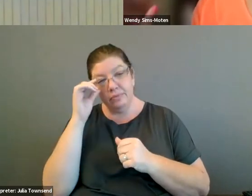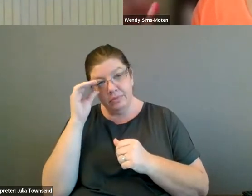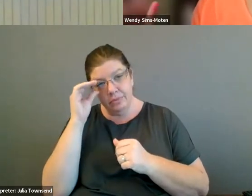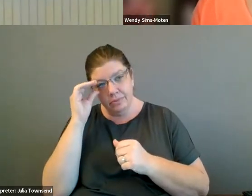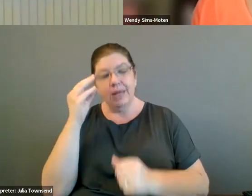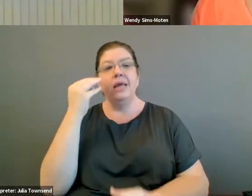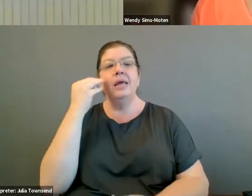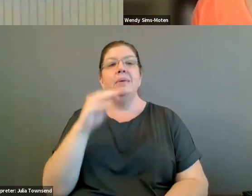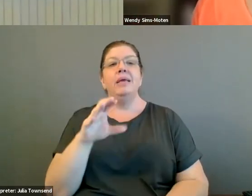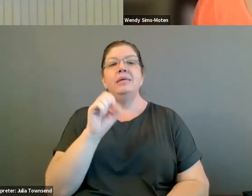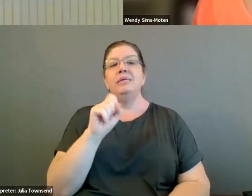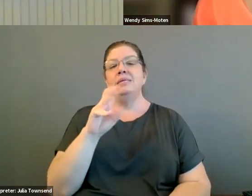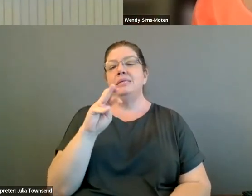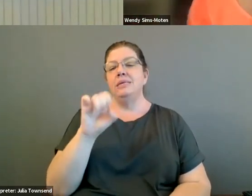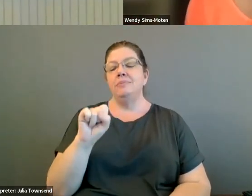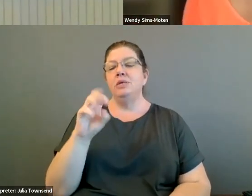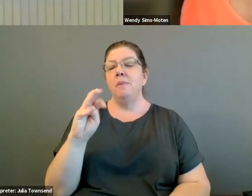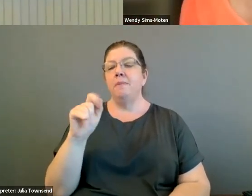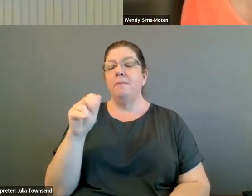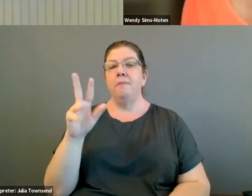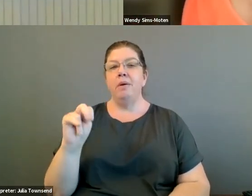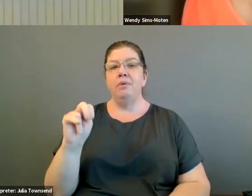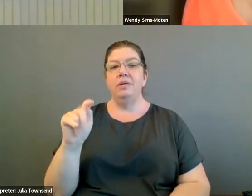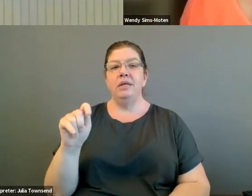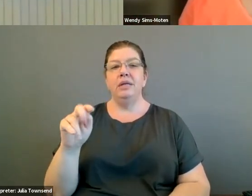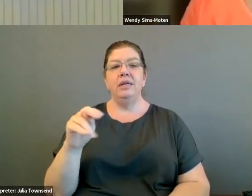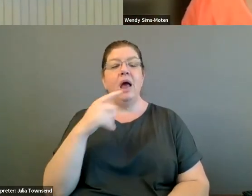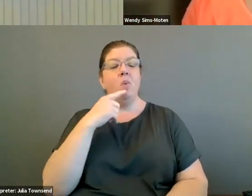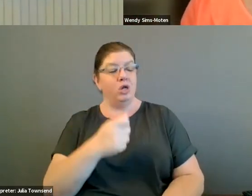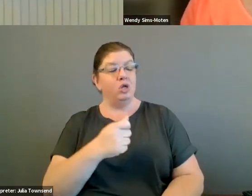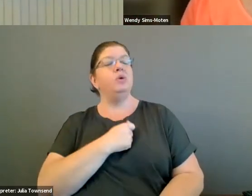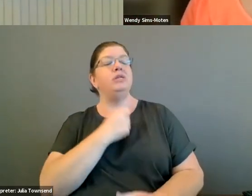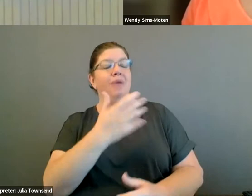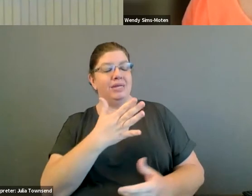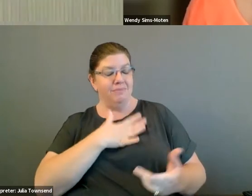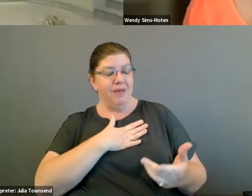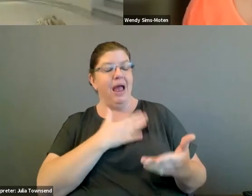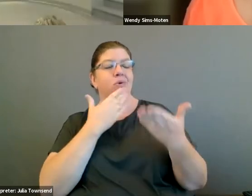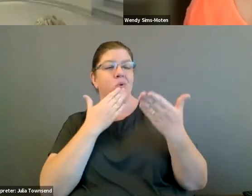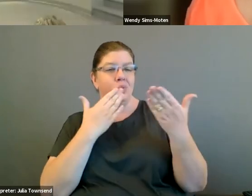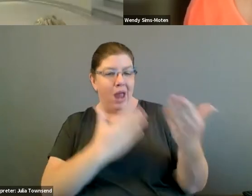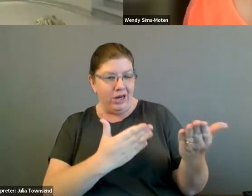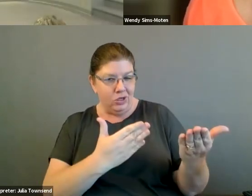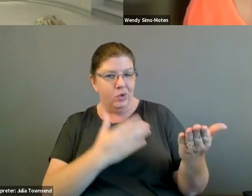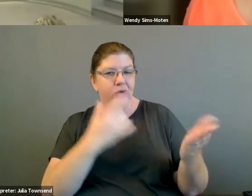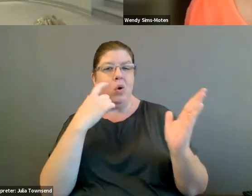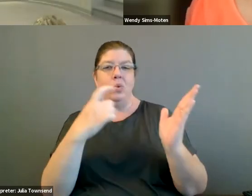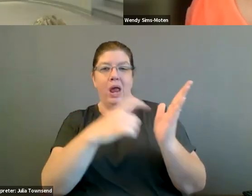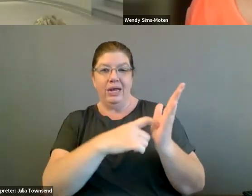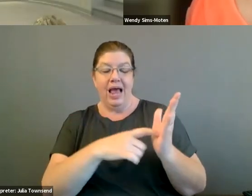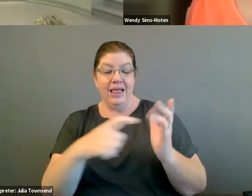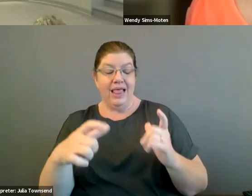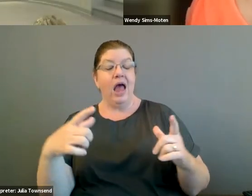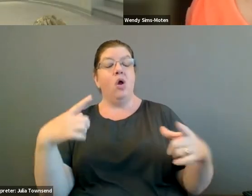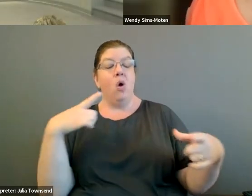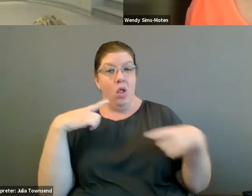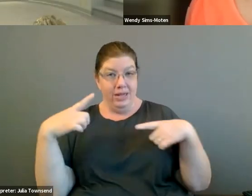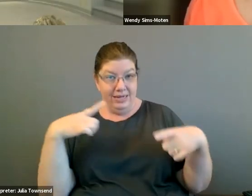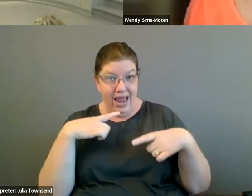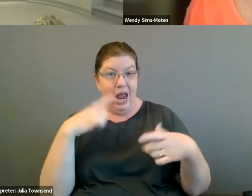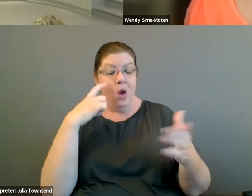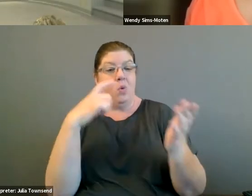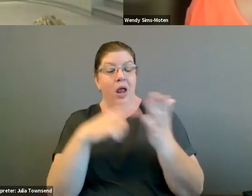And Ms. Sims-Moten. Yes, I also want to express my gratitude for recognizing the holiday and recognizing the